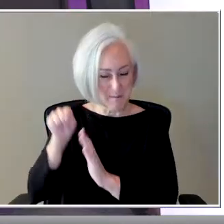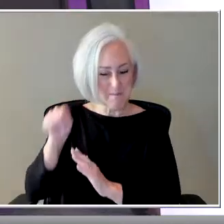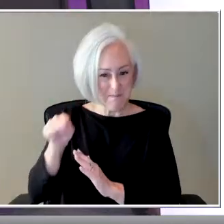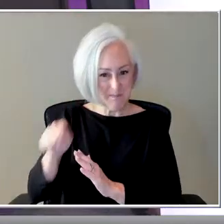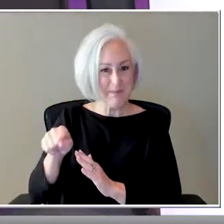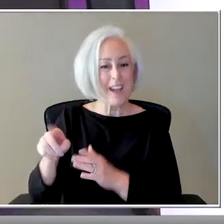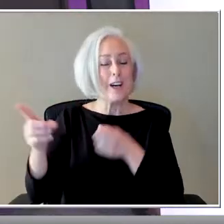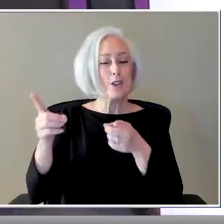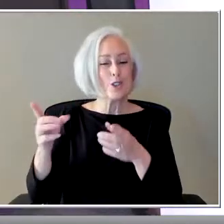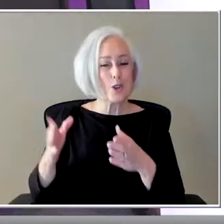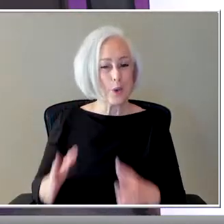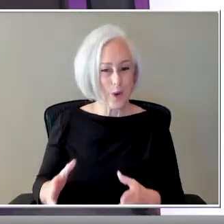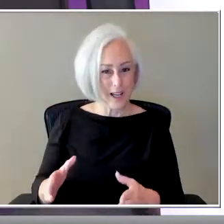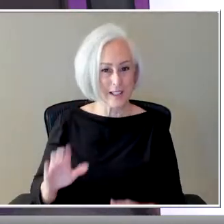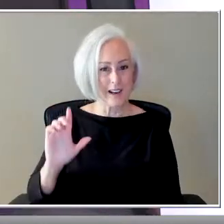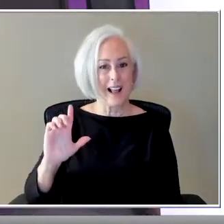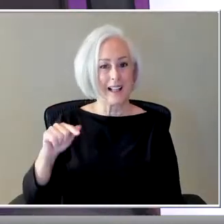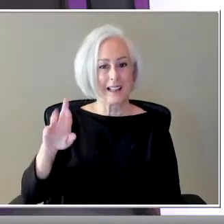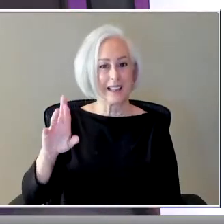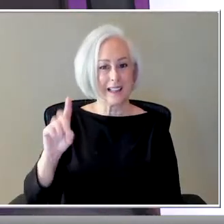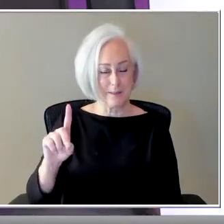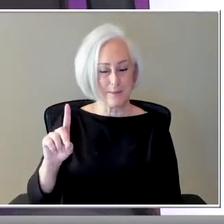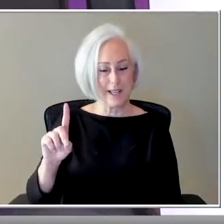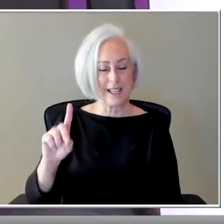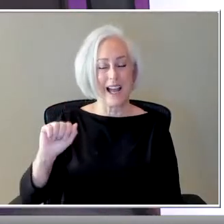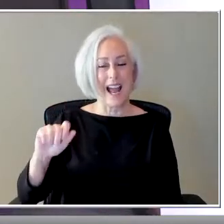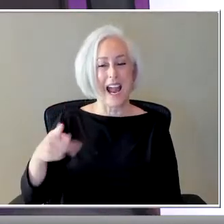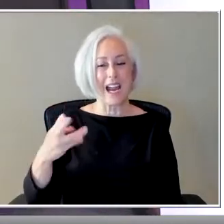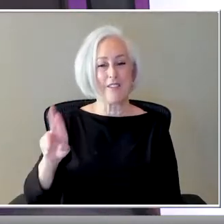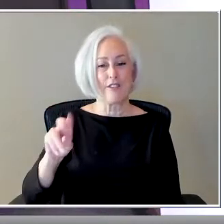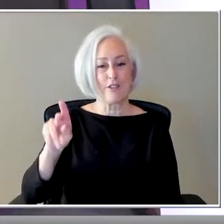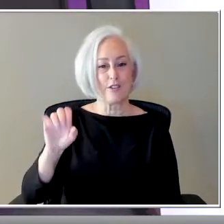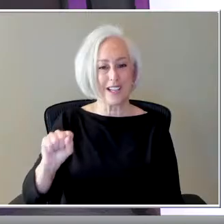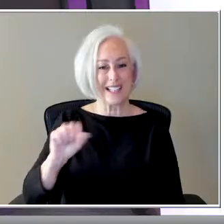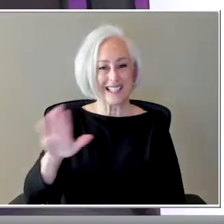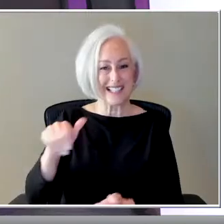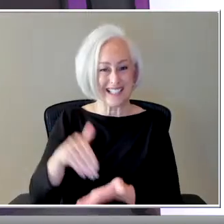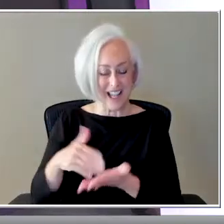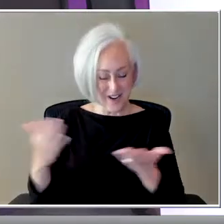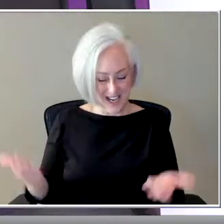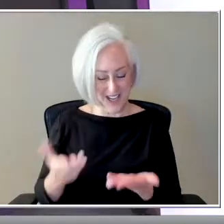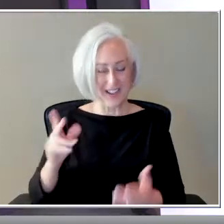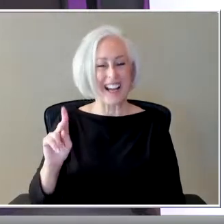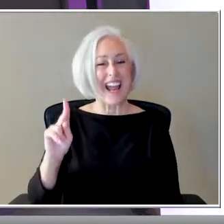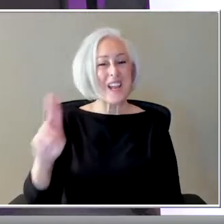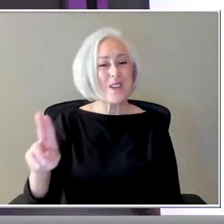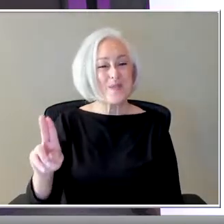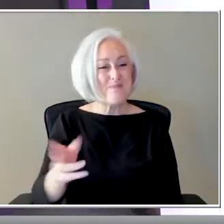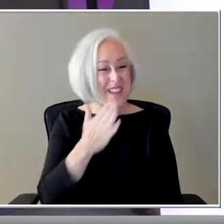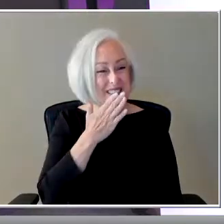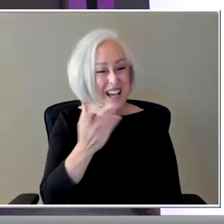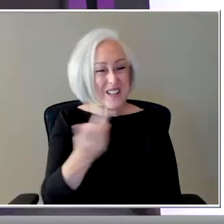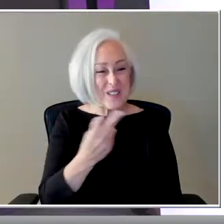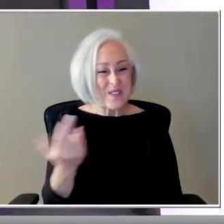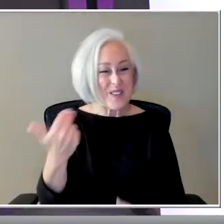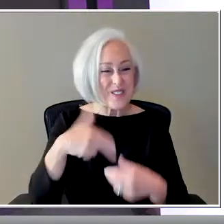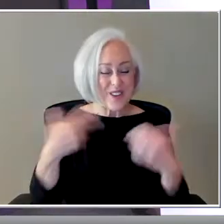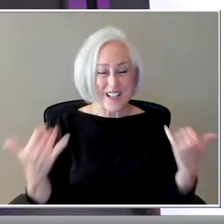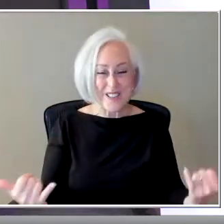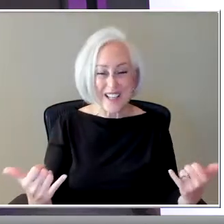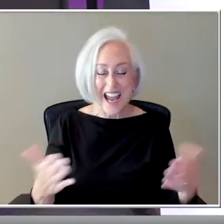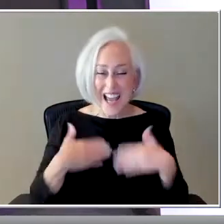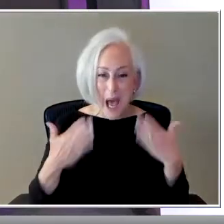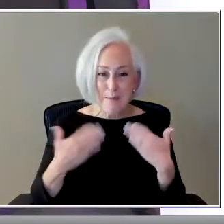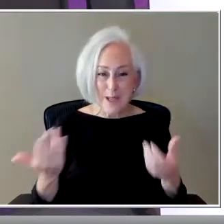of the Lipid Apheresis Center here at the University of Kansas Health System. Thank you, doctors, for being here this morning. So glad to have you